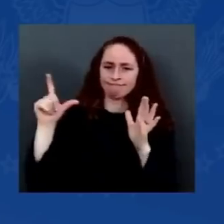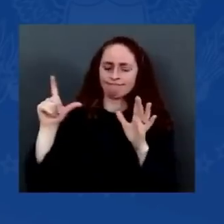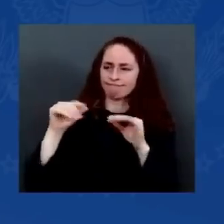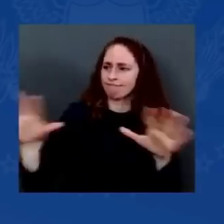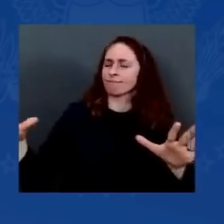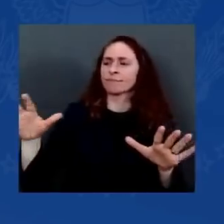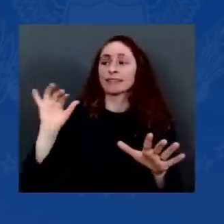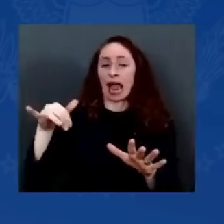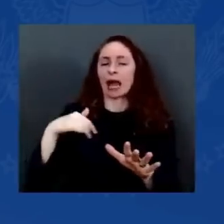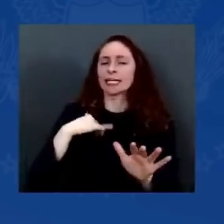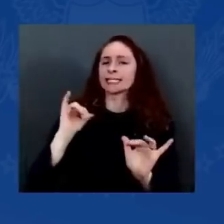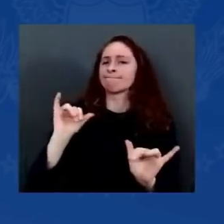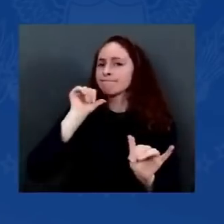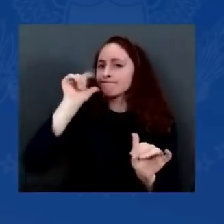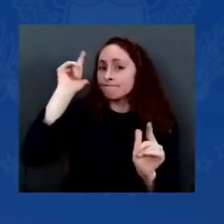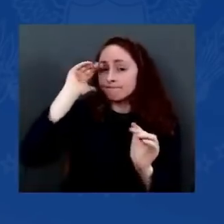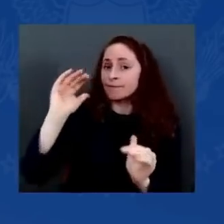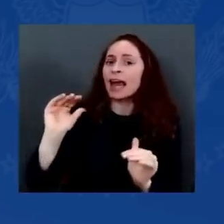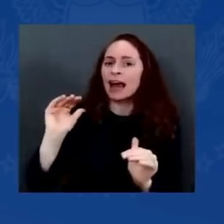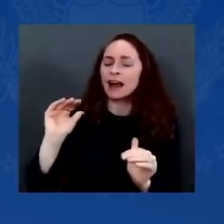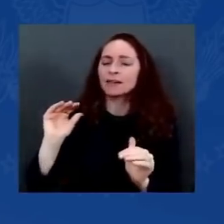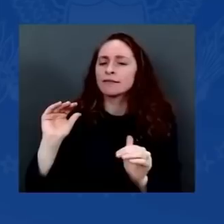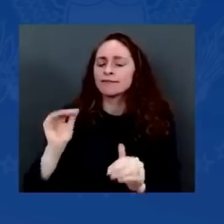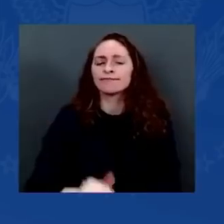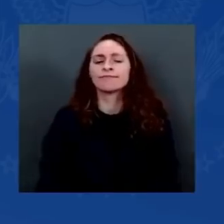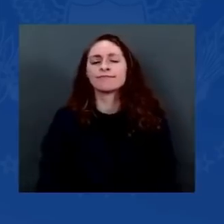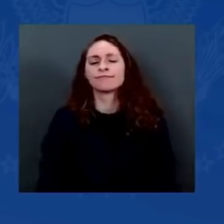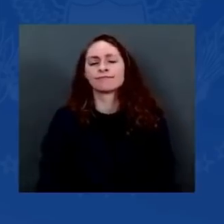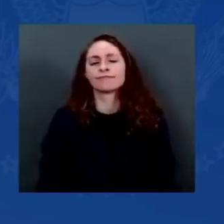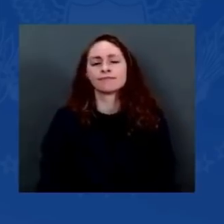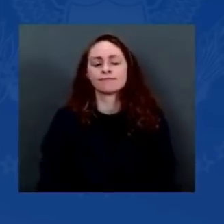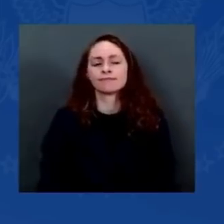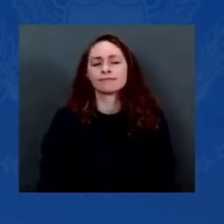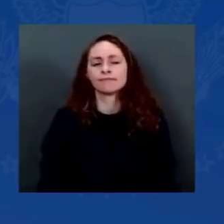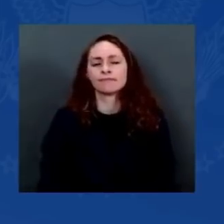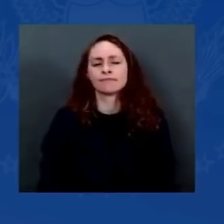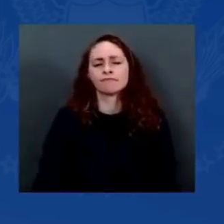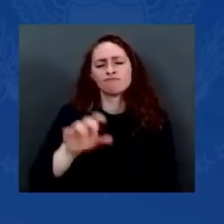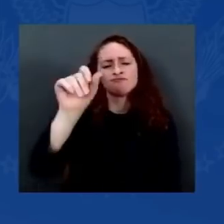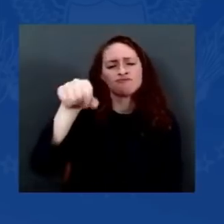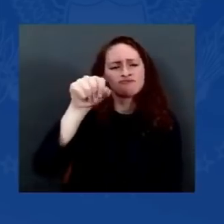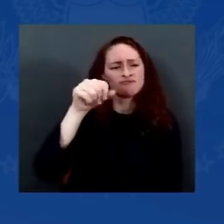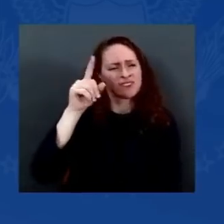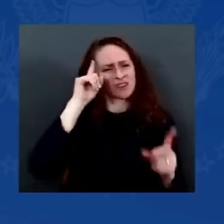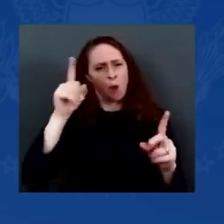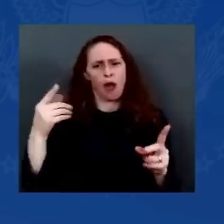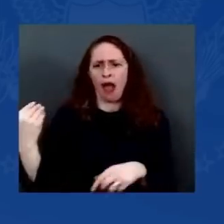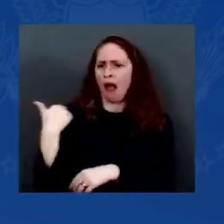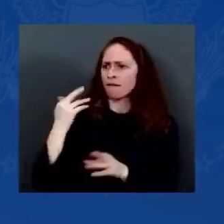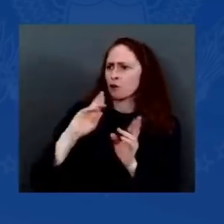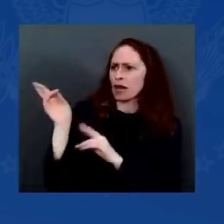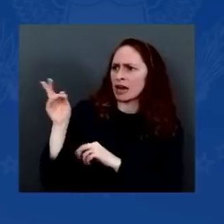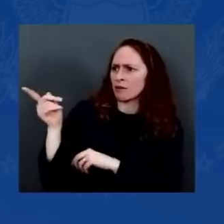have access to the tests, who could order them, could have their insurance pay for them, et cetera. But